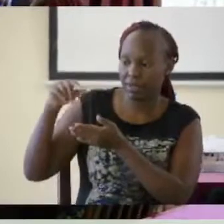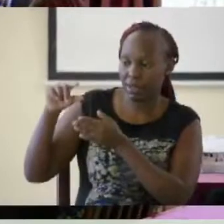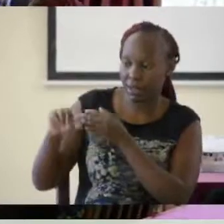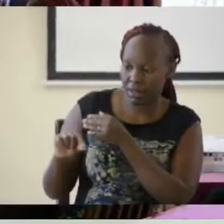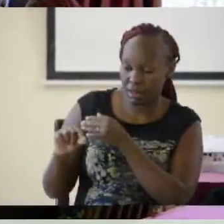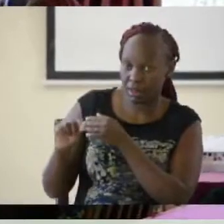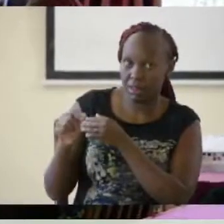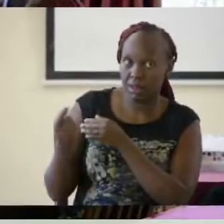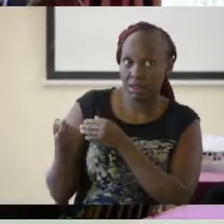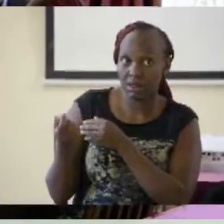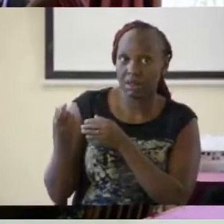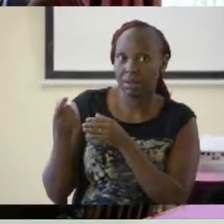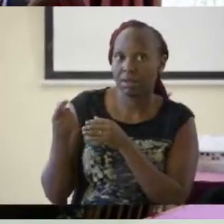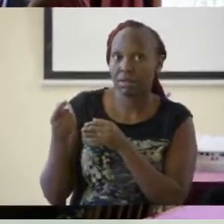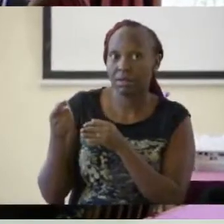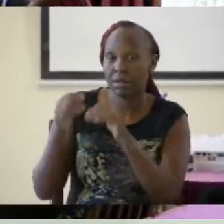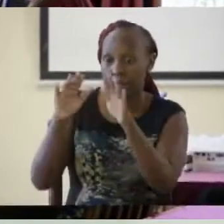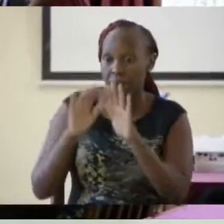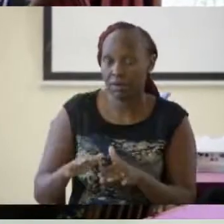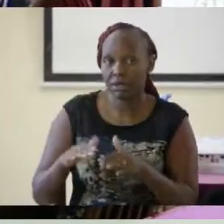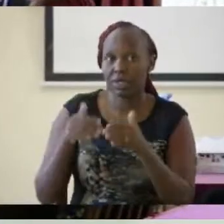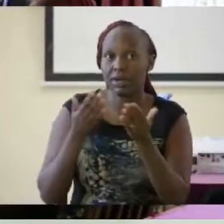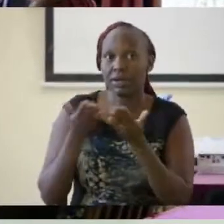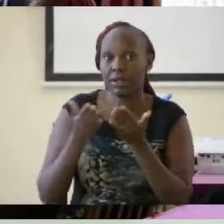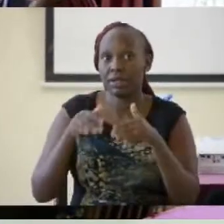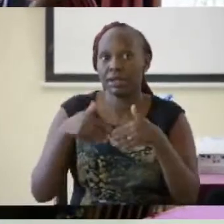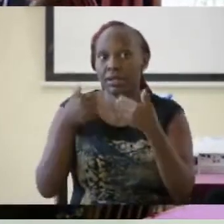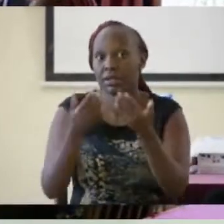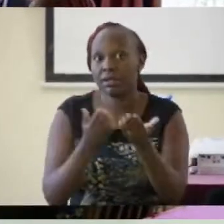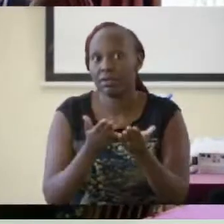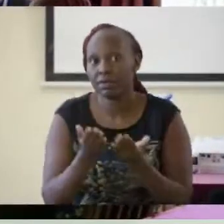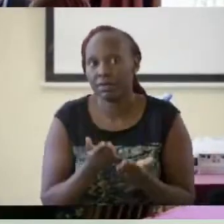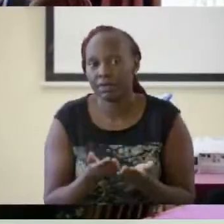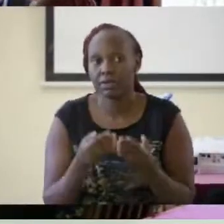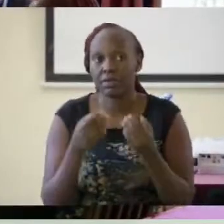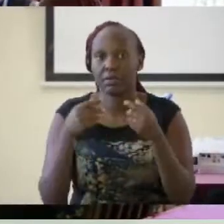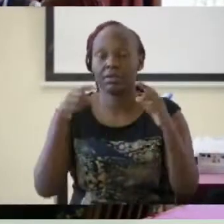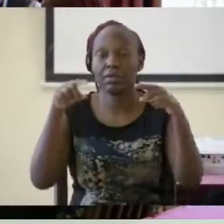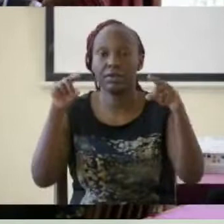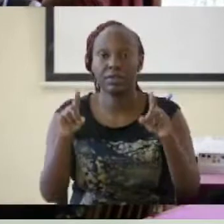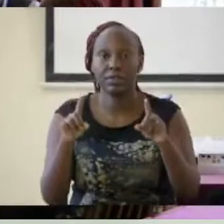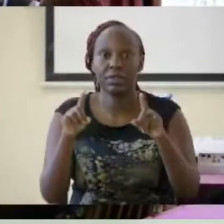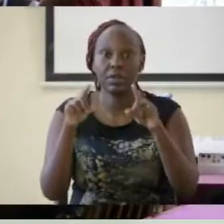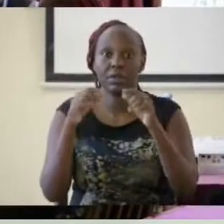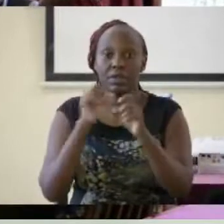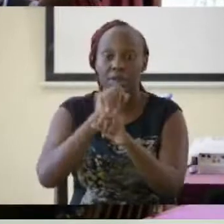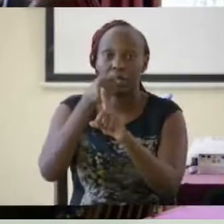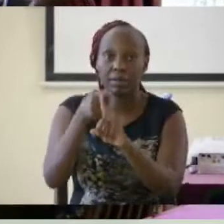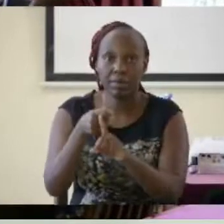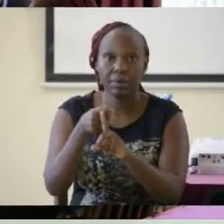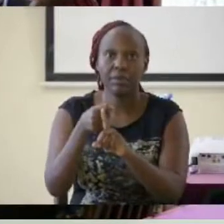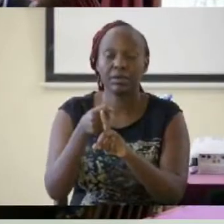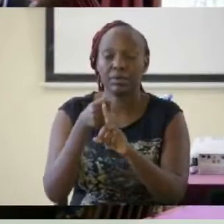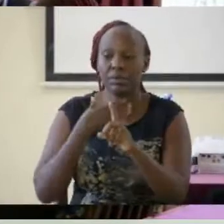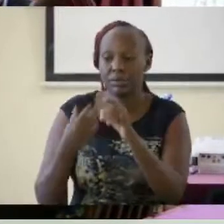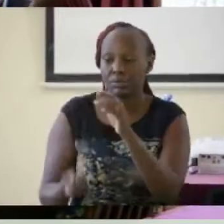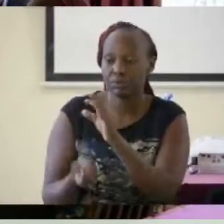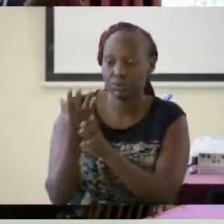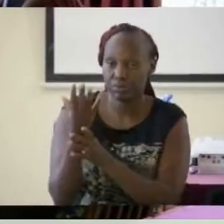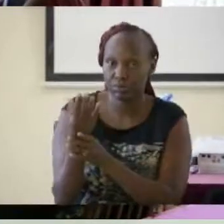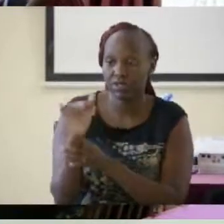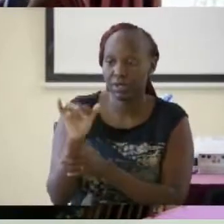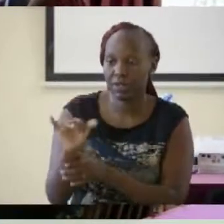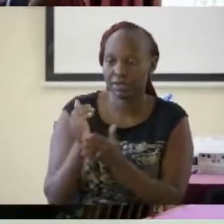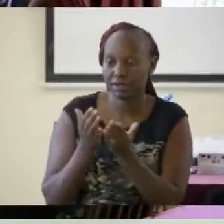The ultimate thing is service and the success and the impact that you want to create in